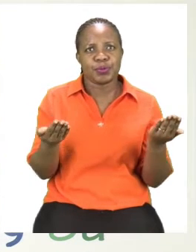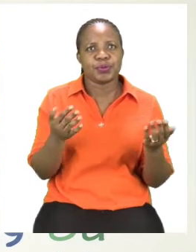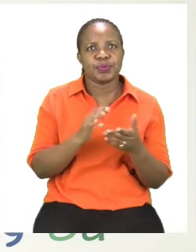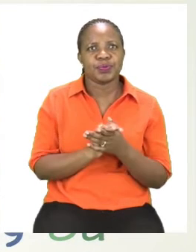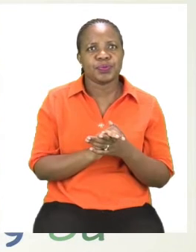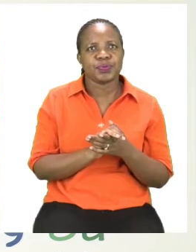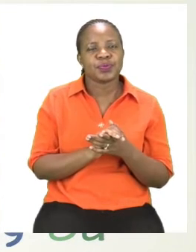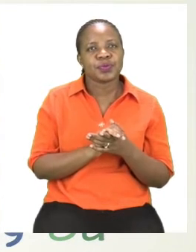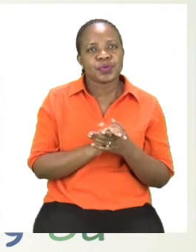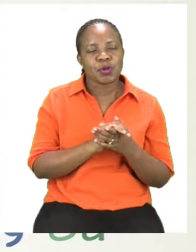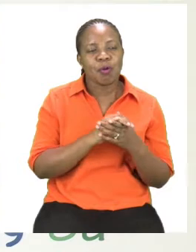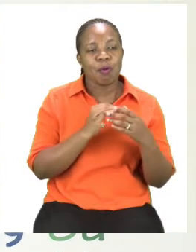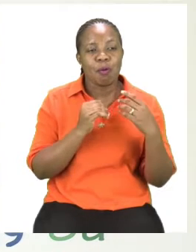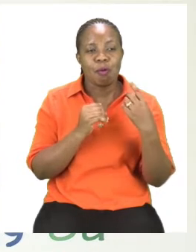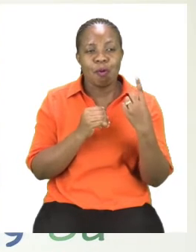1,